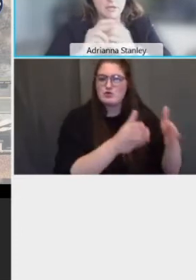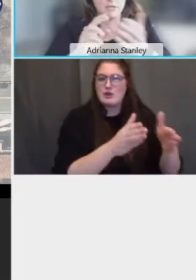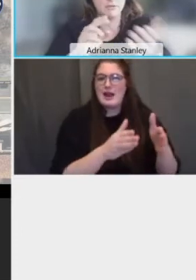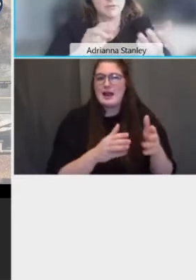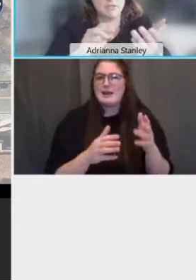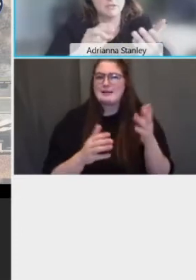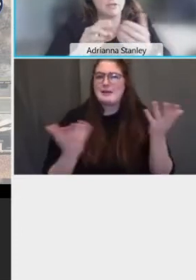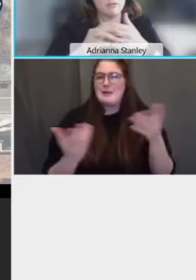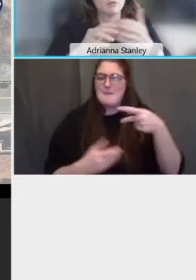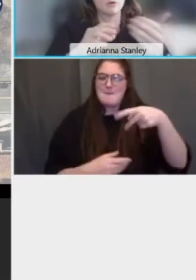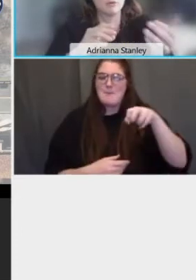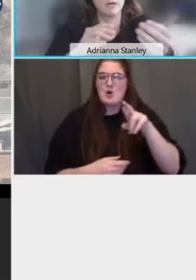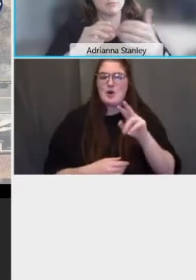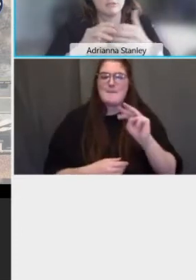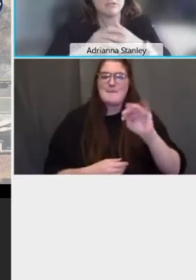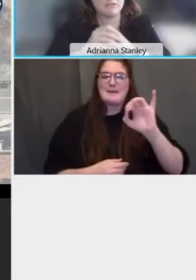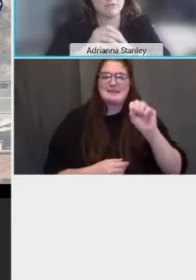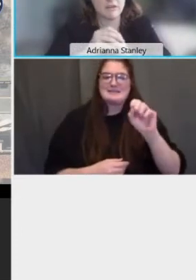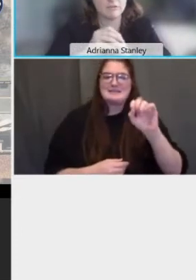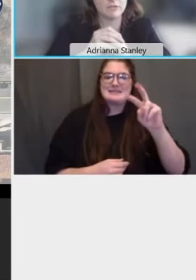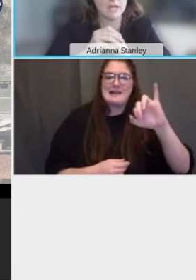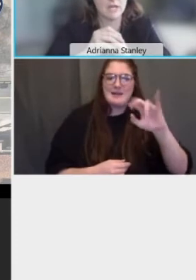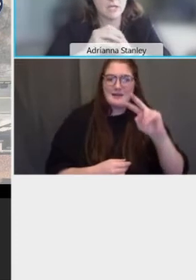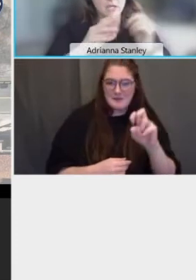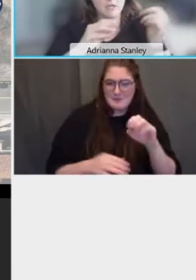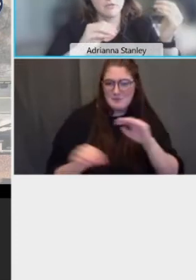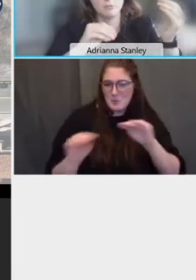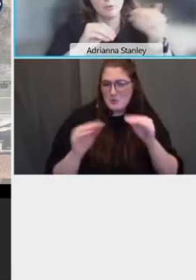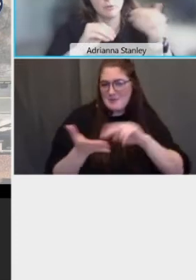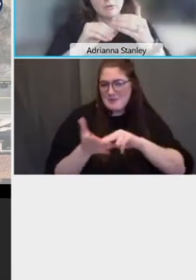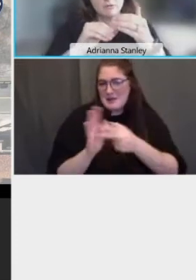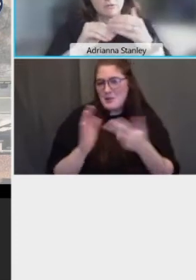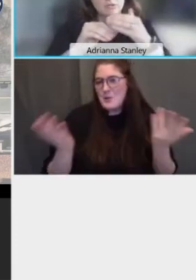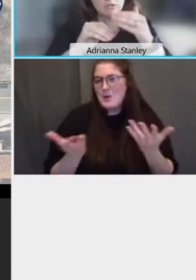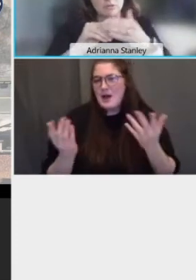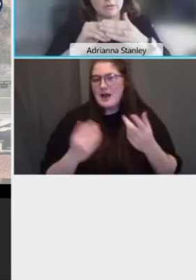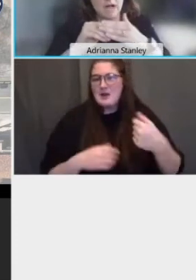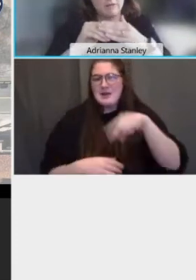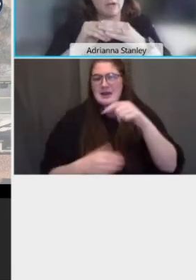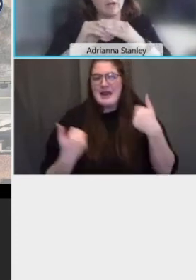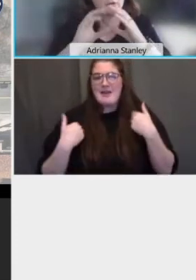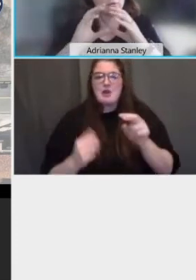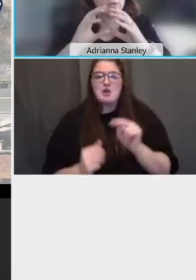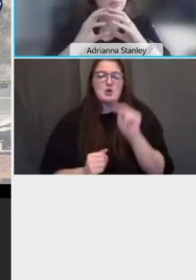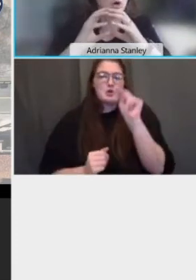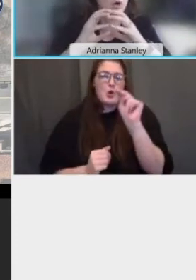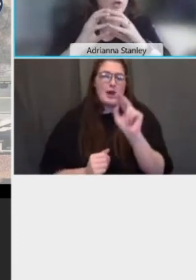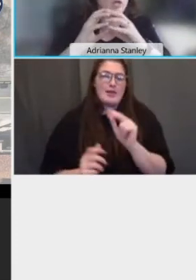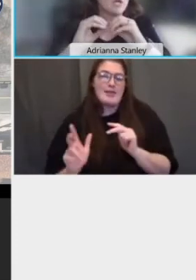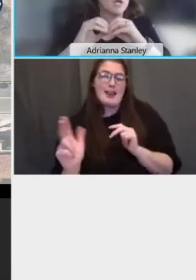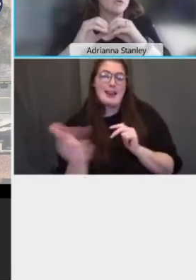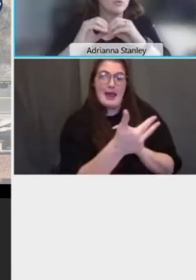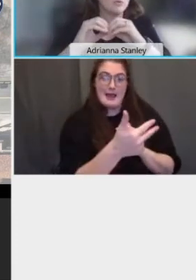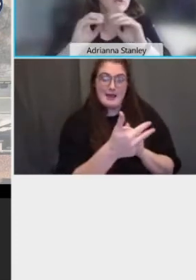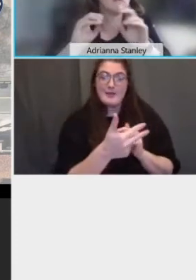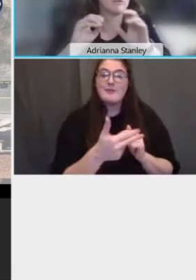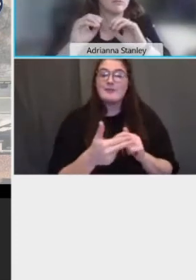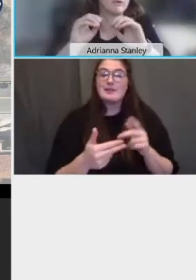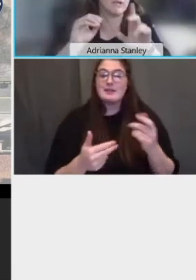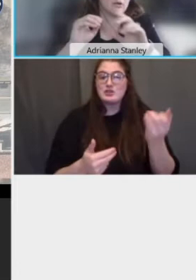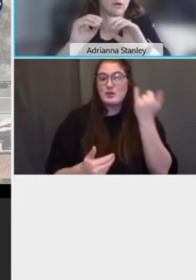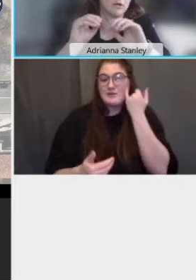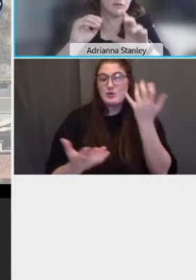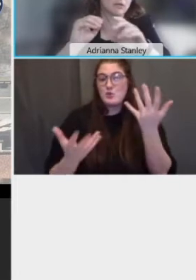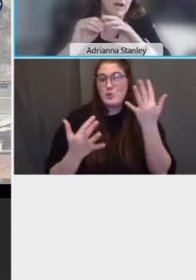perspective, in this case, we have a northbound permissive left today. So you pull out into traffic on a green ball and you wait